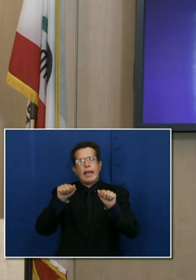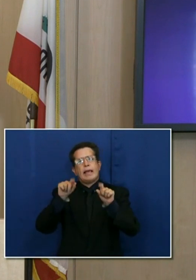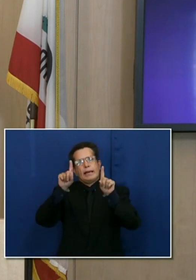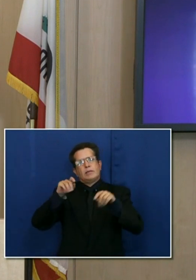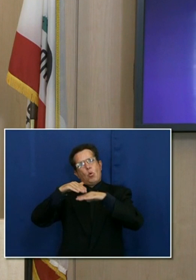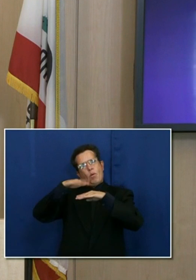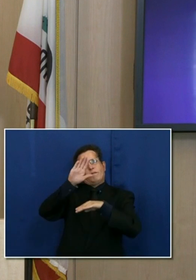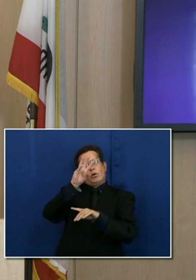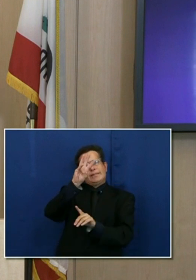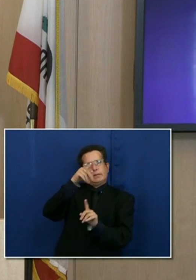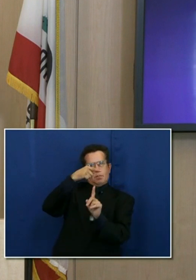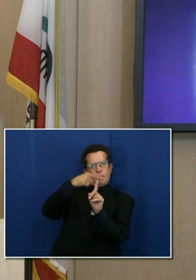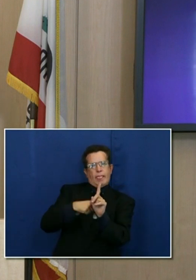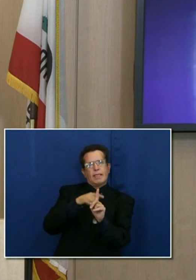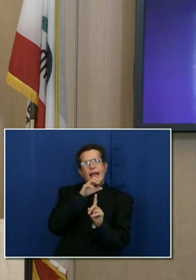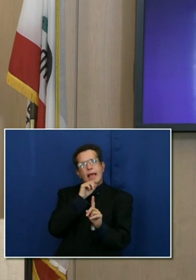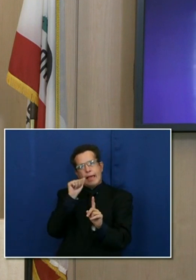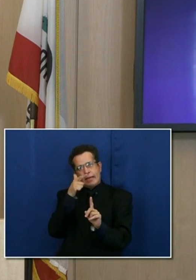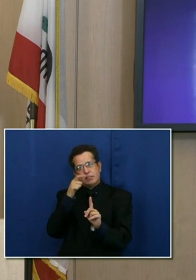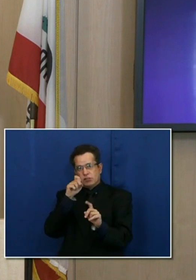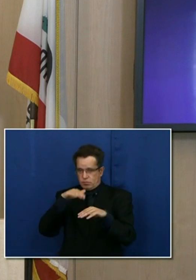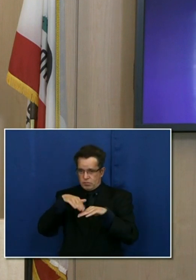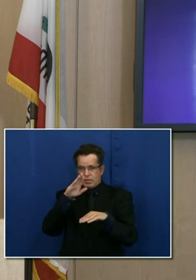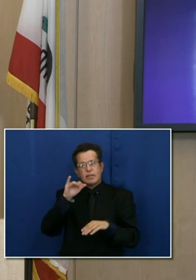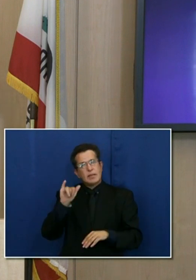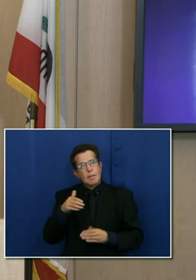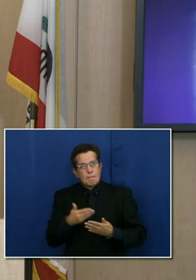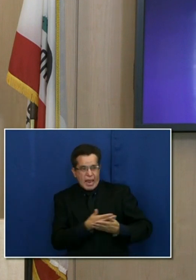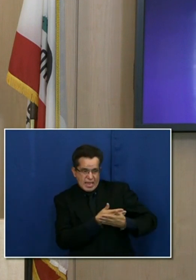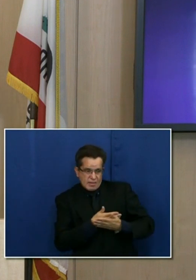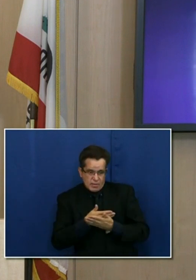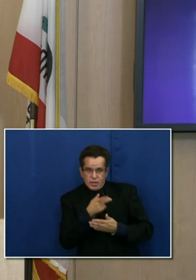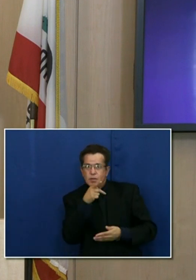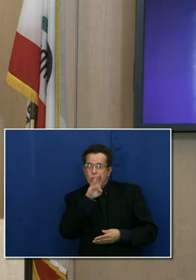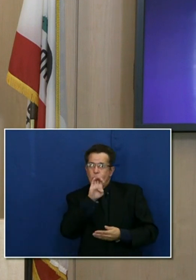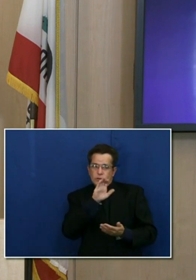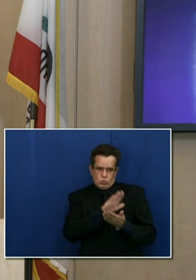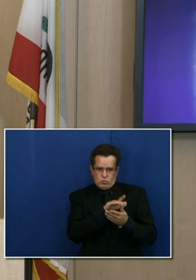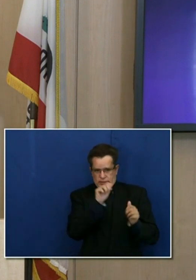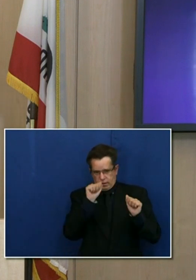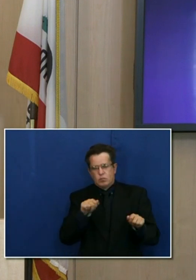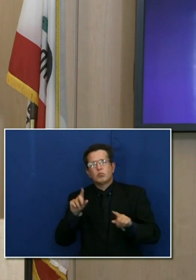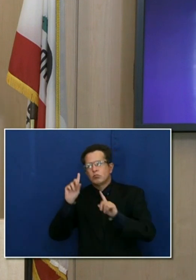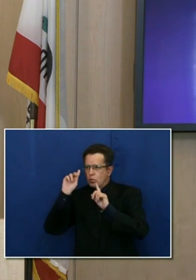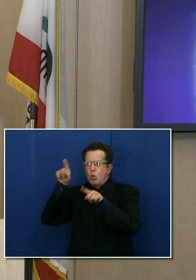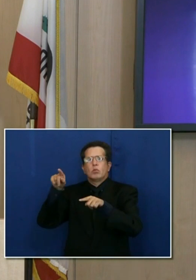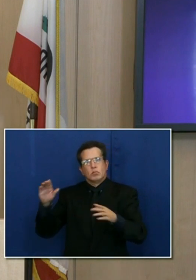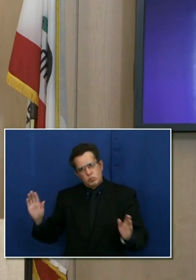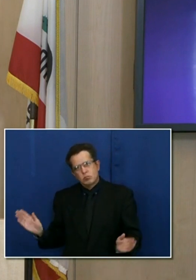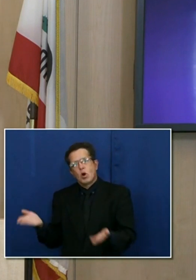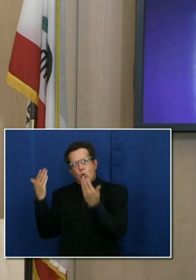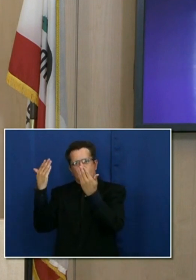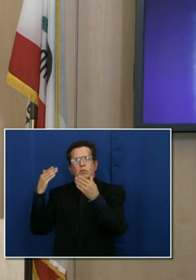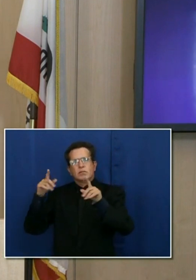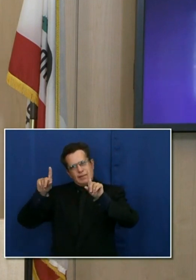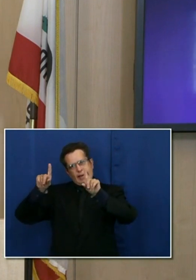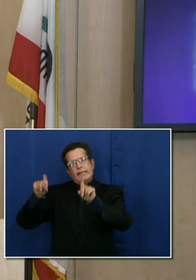this is not only school-age kids, but kids in preschool that need to get that test. Thank you.